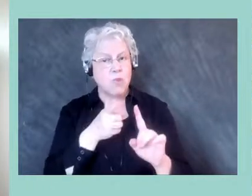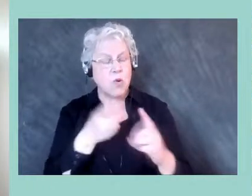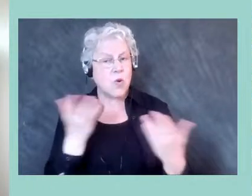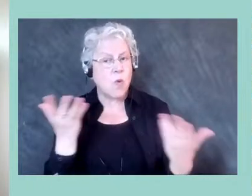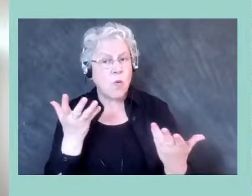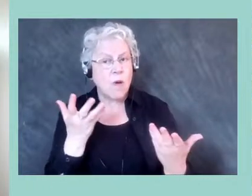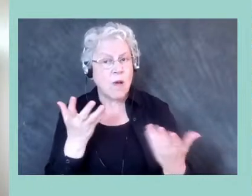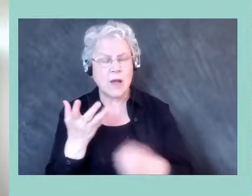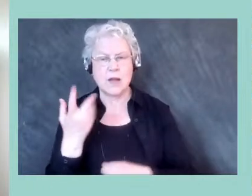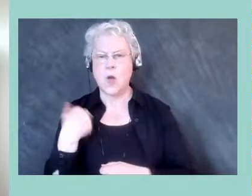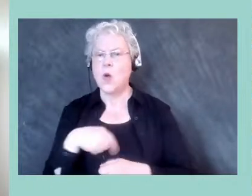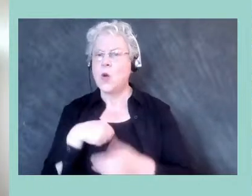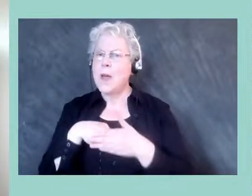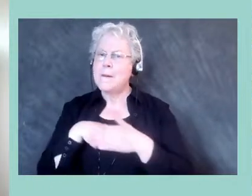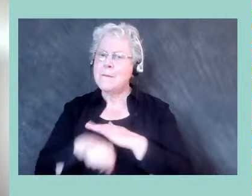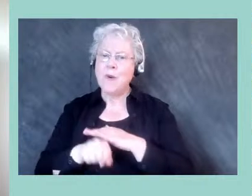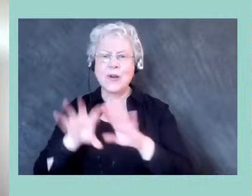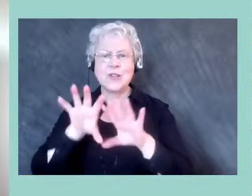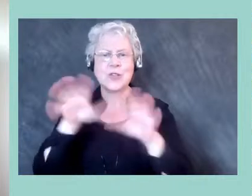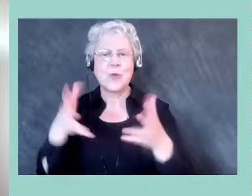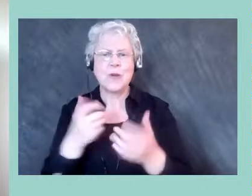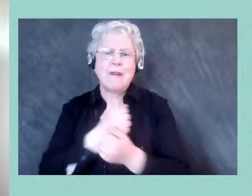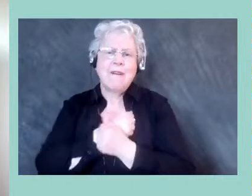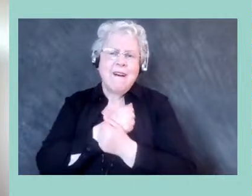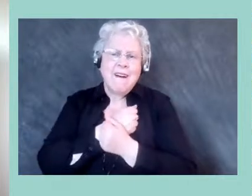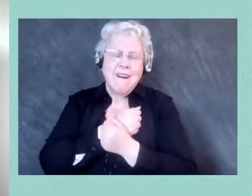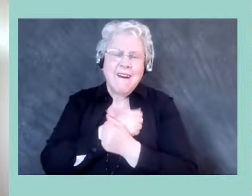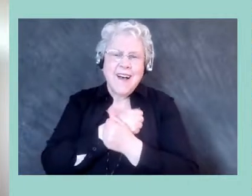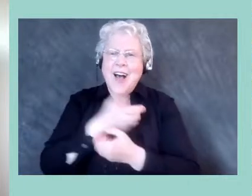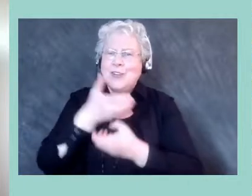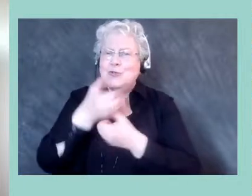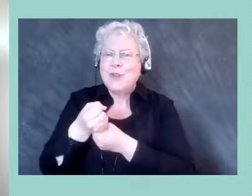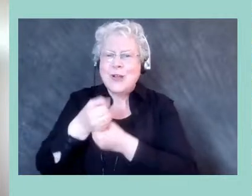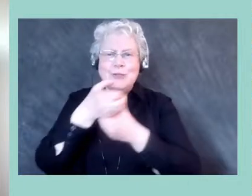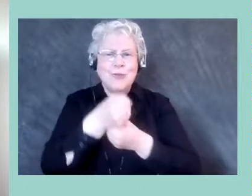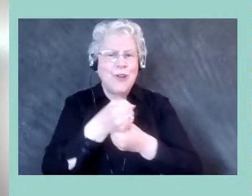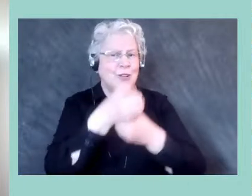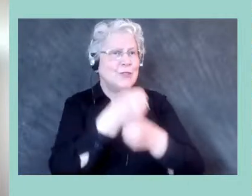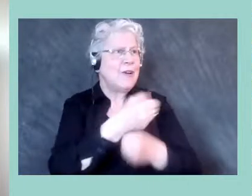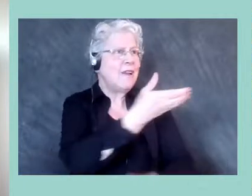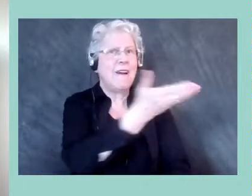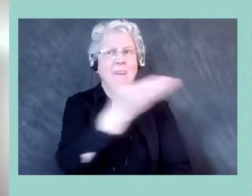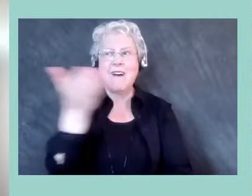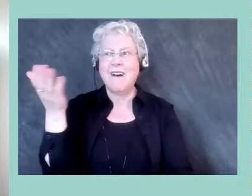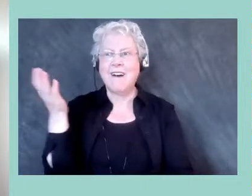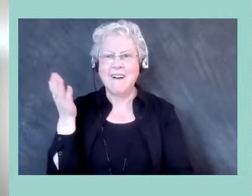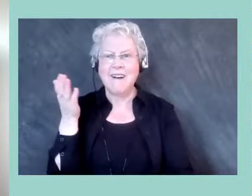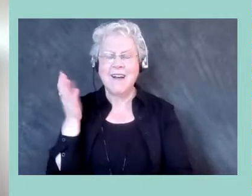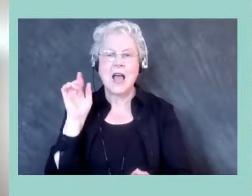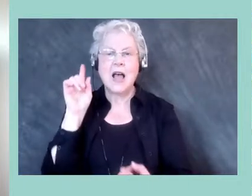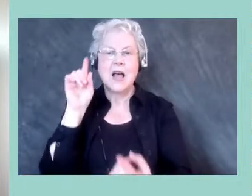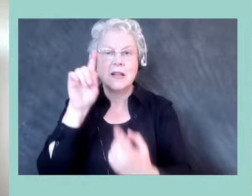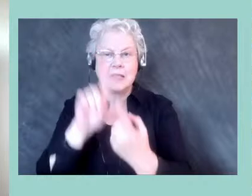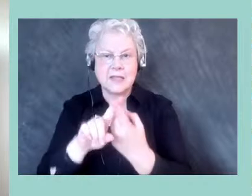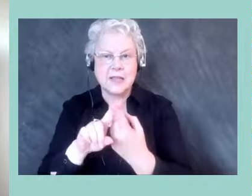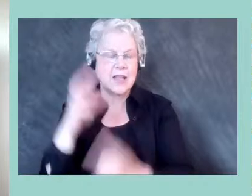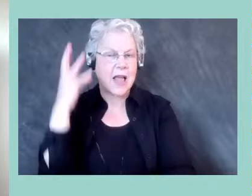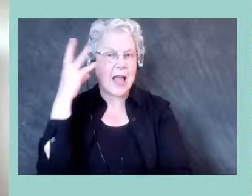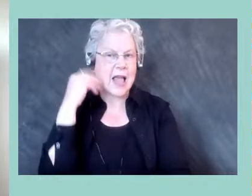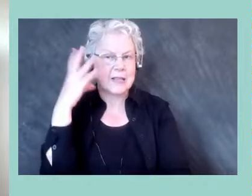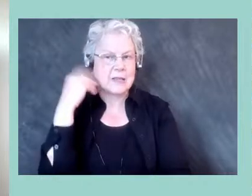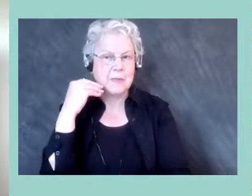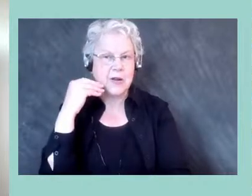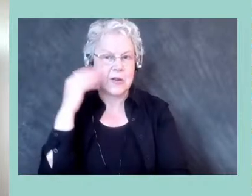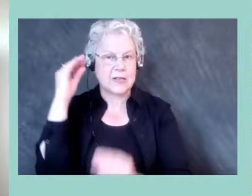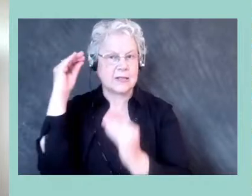that we come into this world as loving and trusting beings until we have experiences